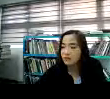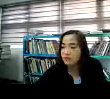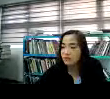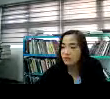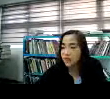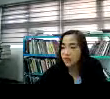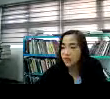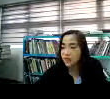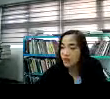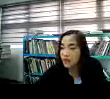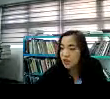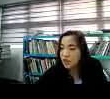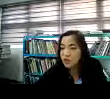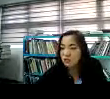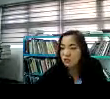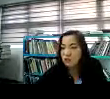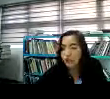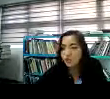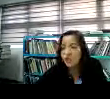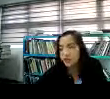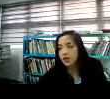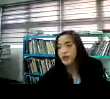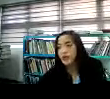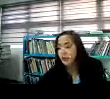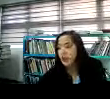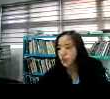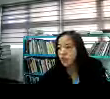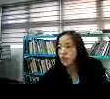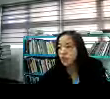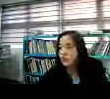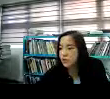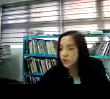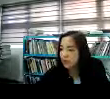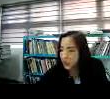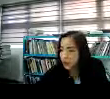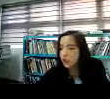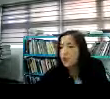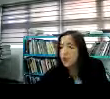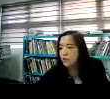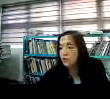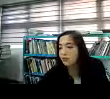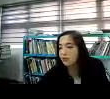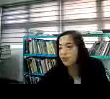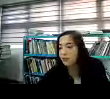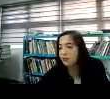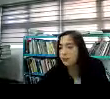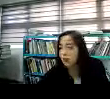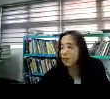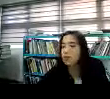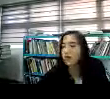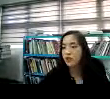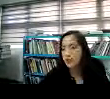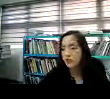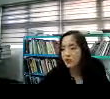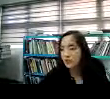or additional related articles sa topic nyo po, you can also inform us through email na sabihin nyo po, you